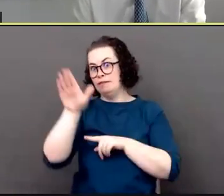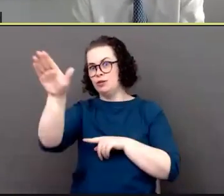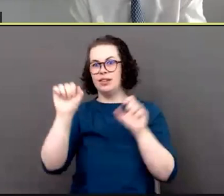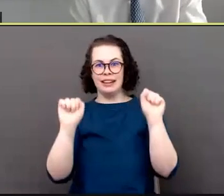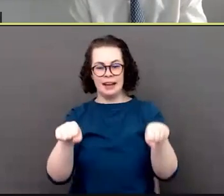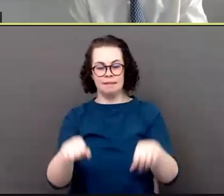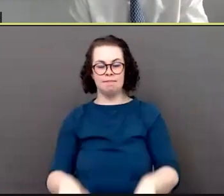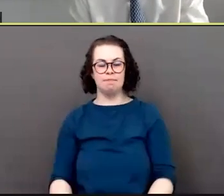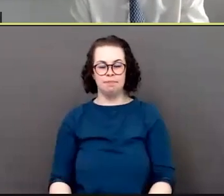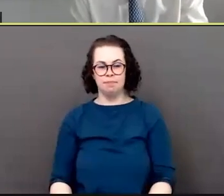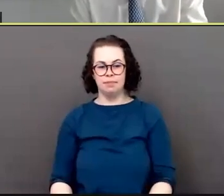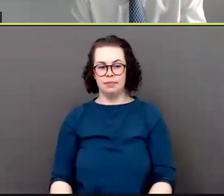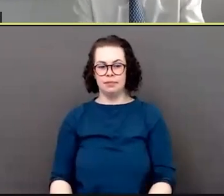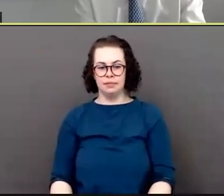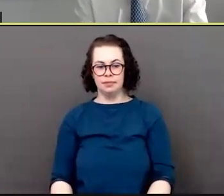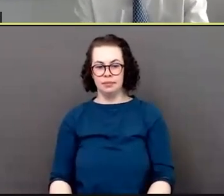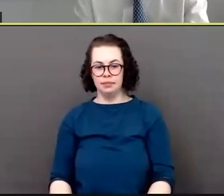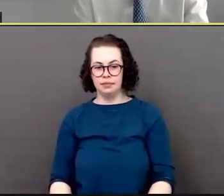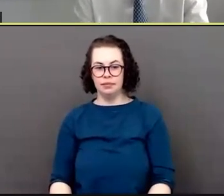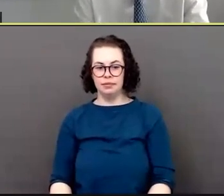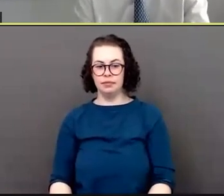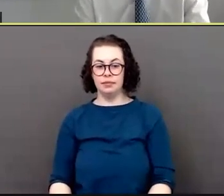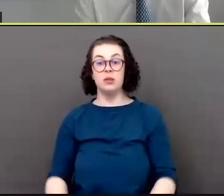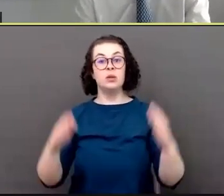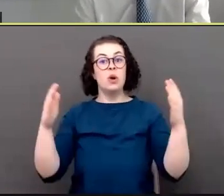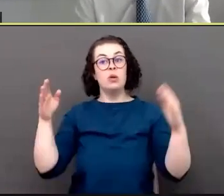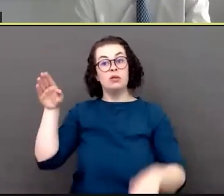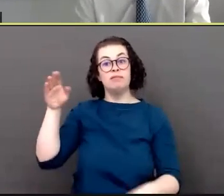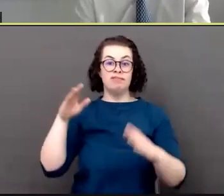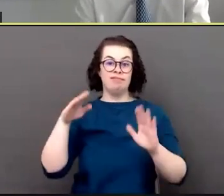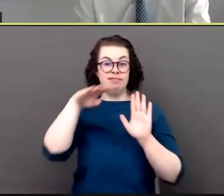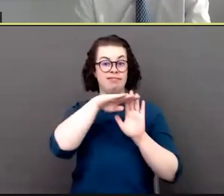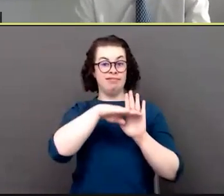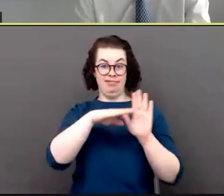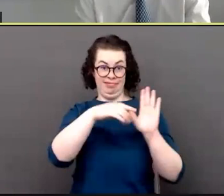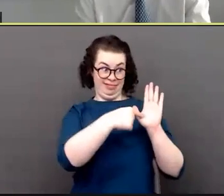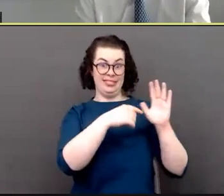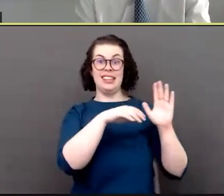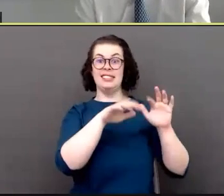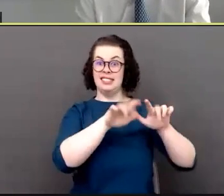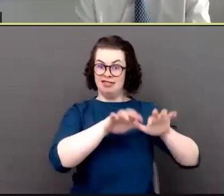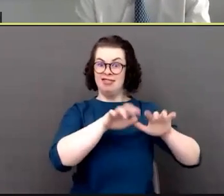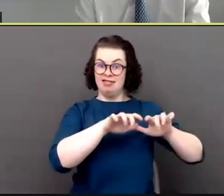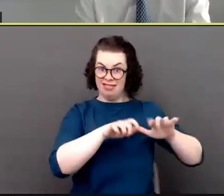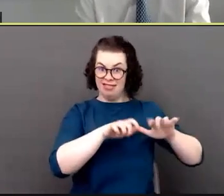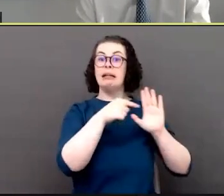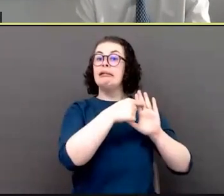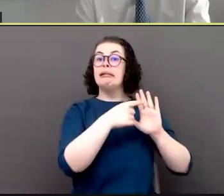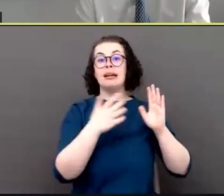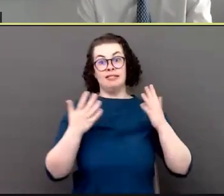for the rest of the program, which is really the important part for everybody. So Fernando, you